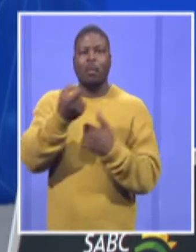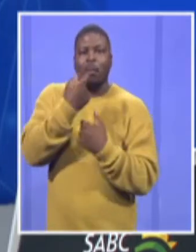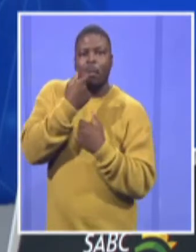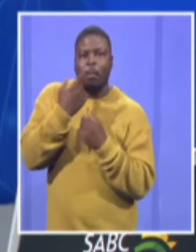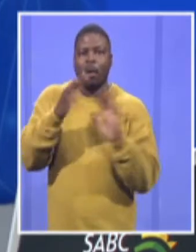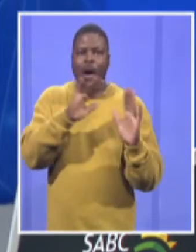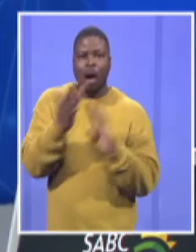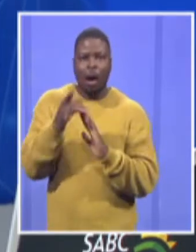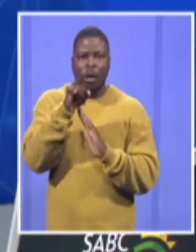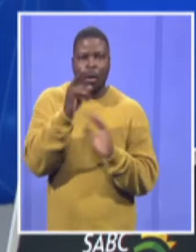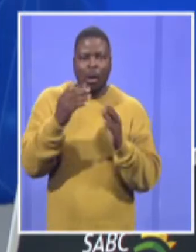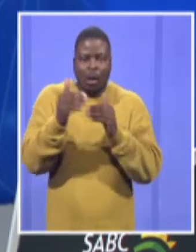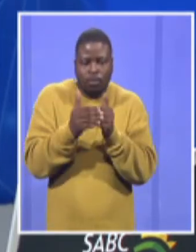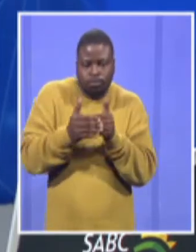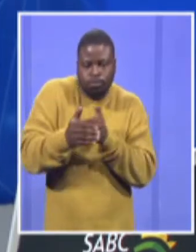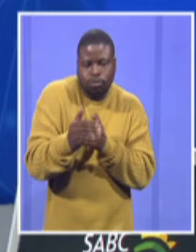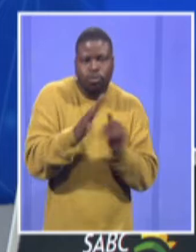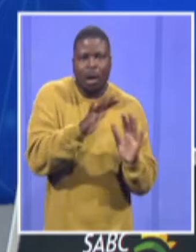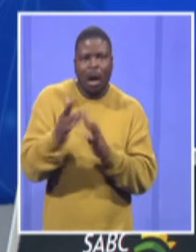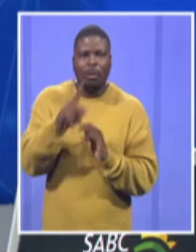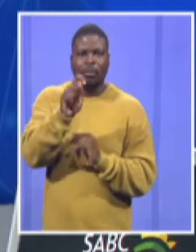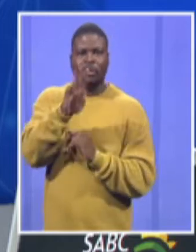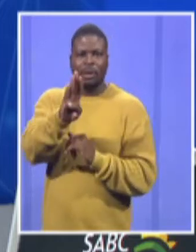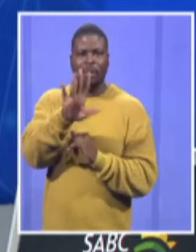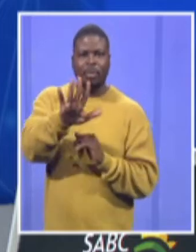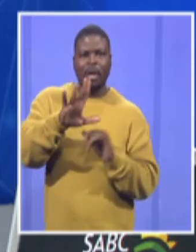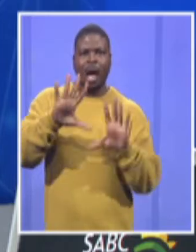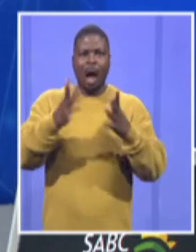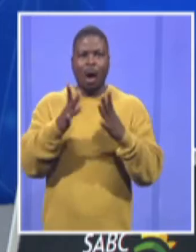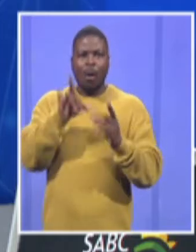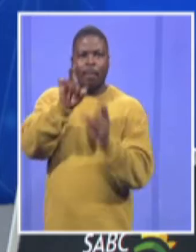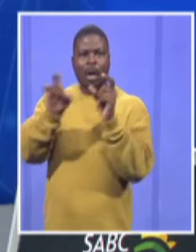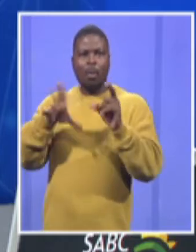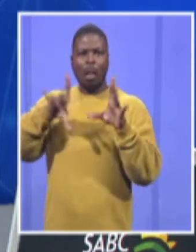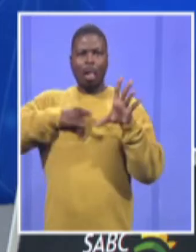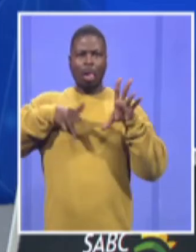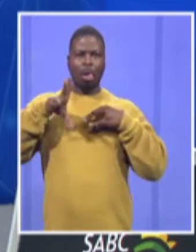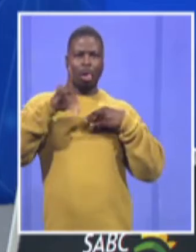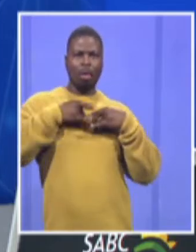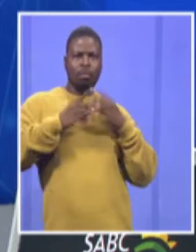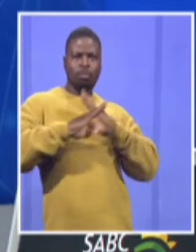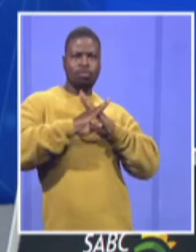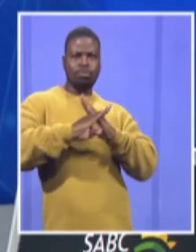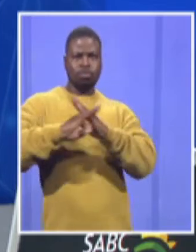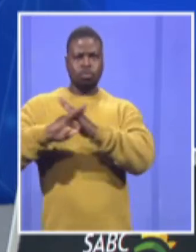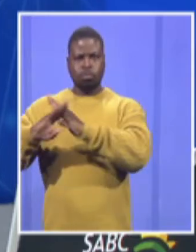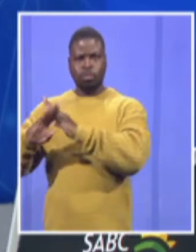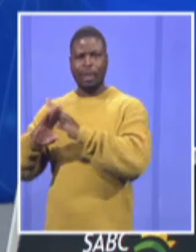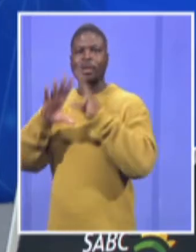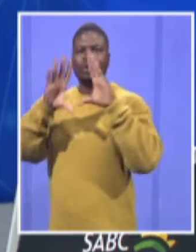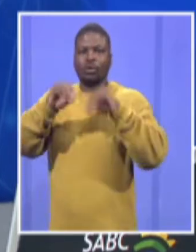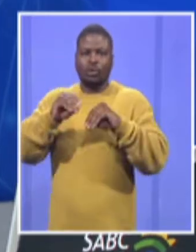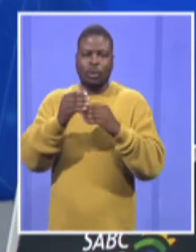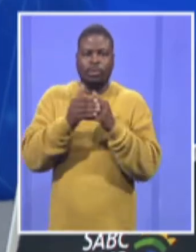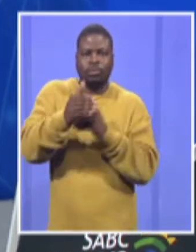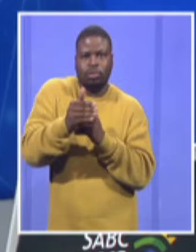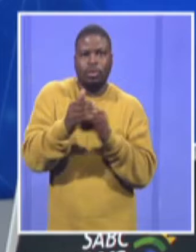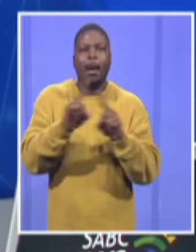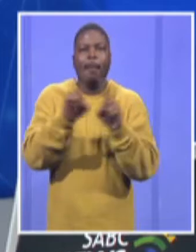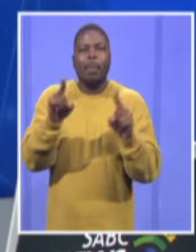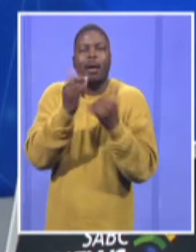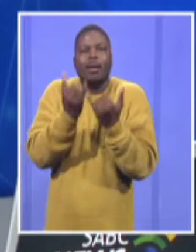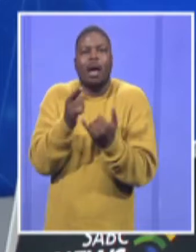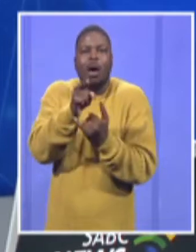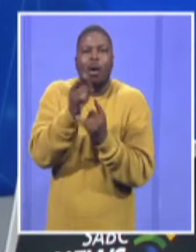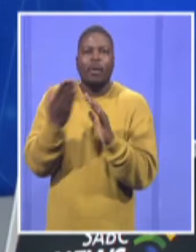including methods to prevent people from contracting TB. They will also speak to the lag in critical interventions, particularly